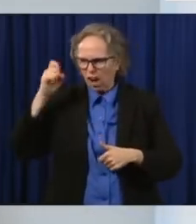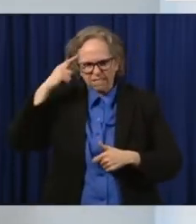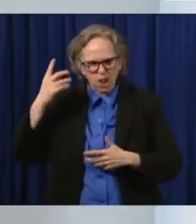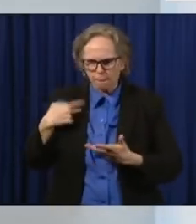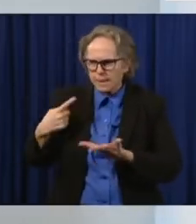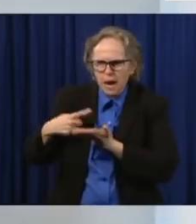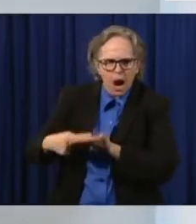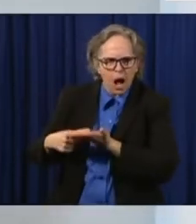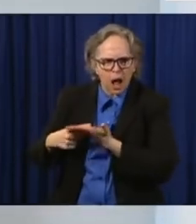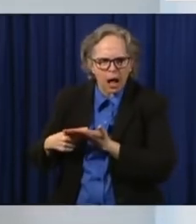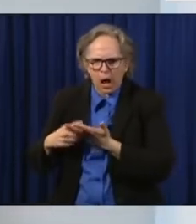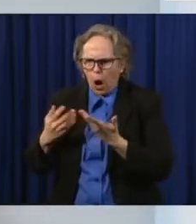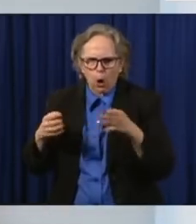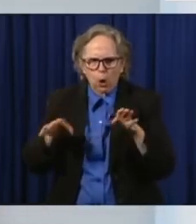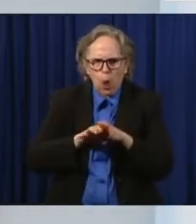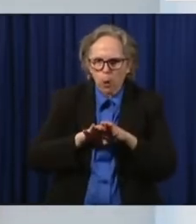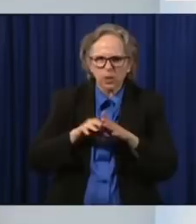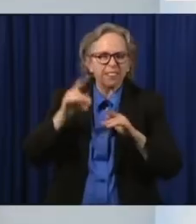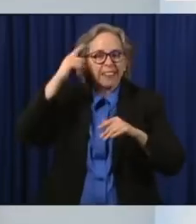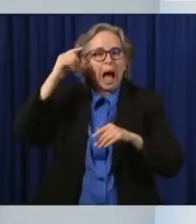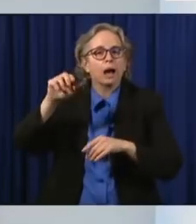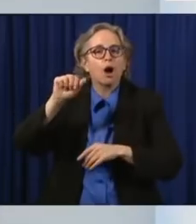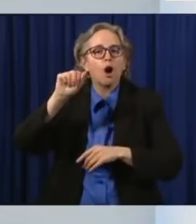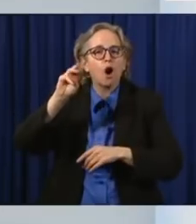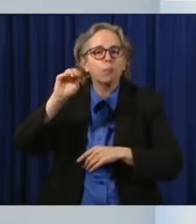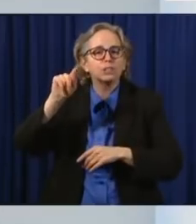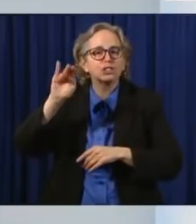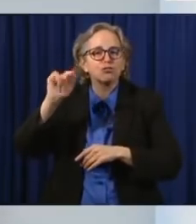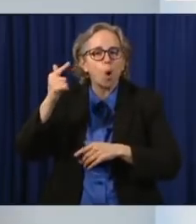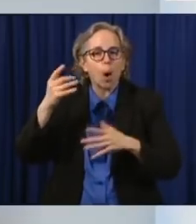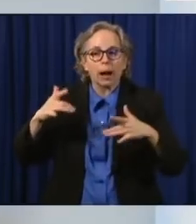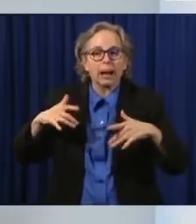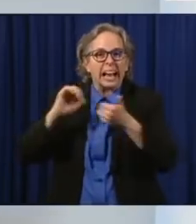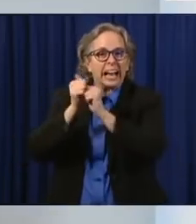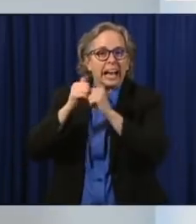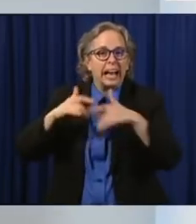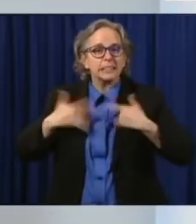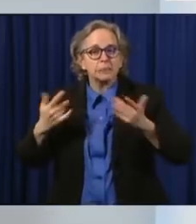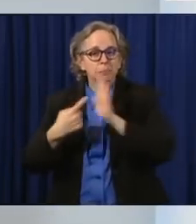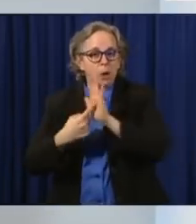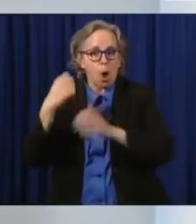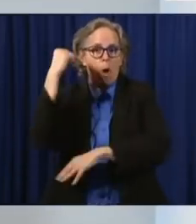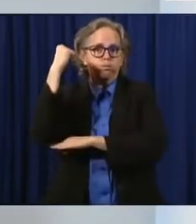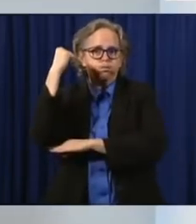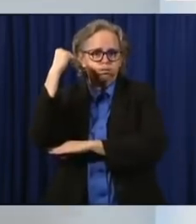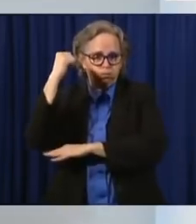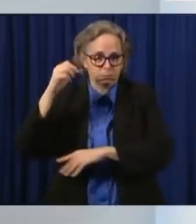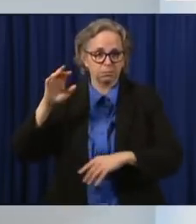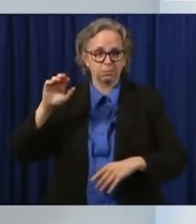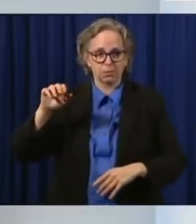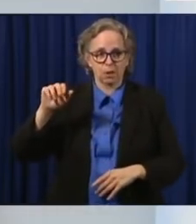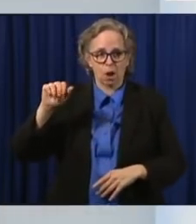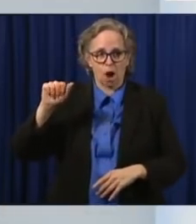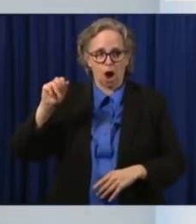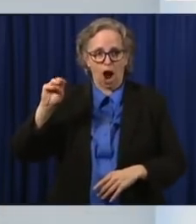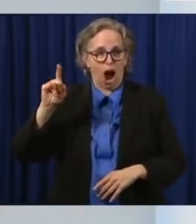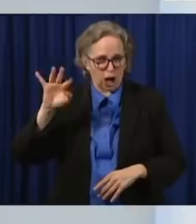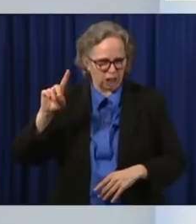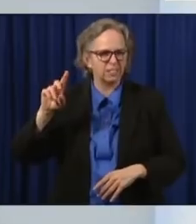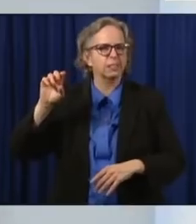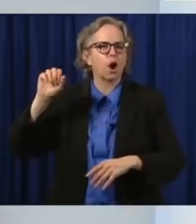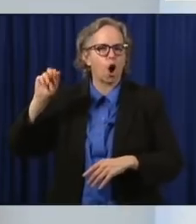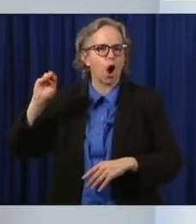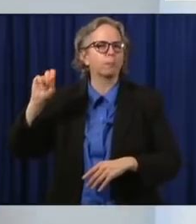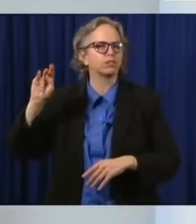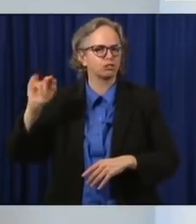first act that we took. And it seemed so abrupt to me. It seemed like, well, what are we doing? And then